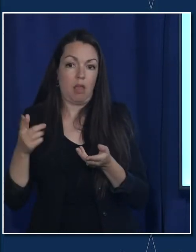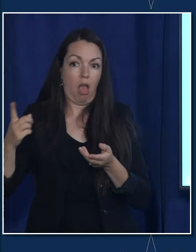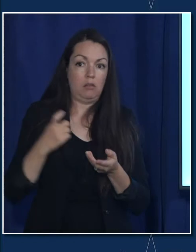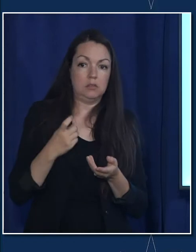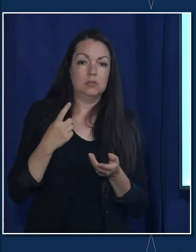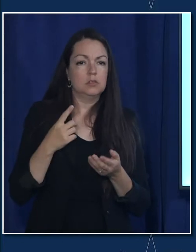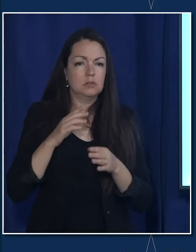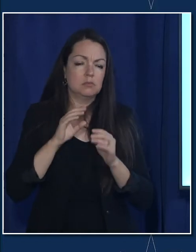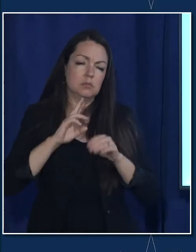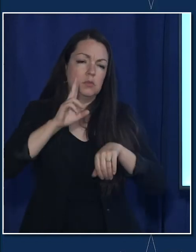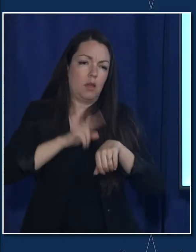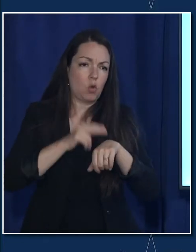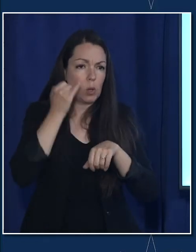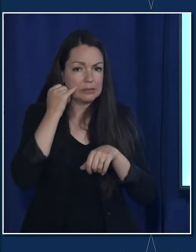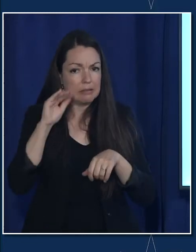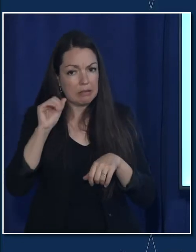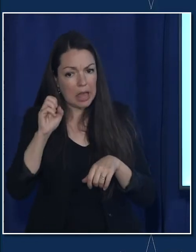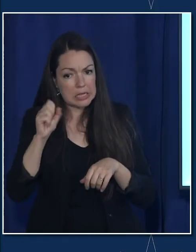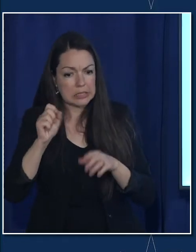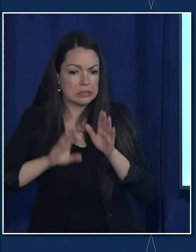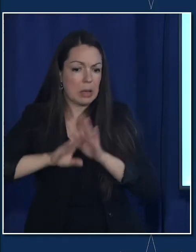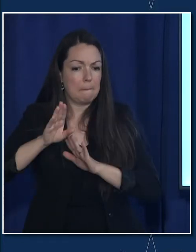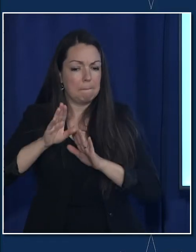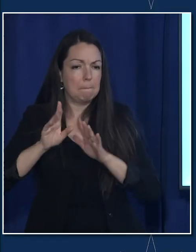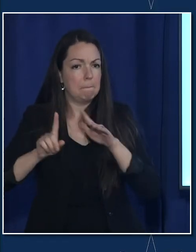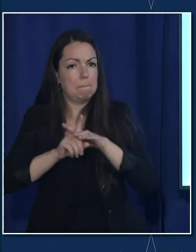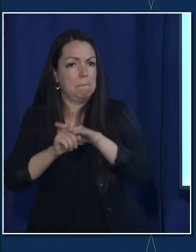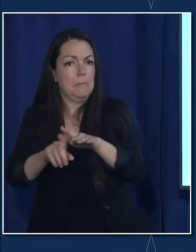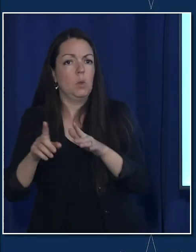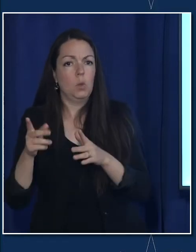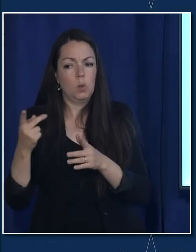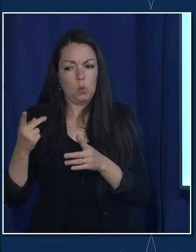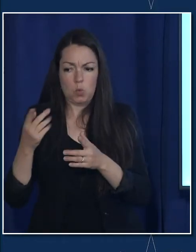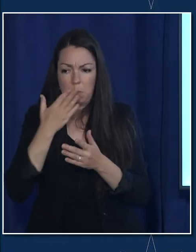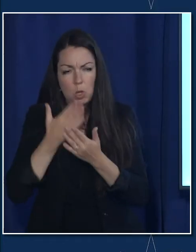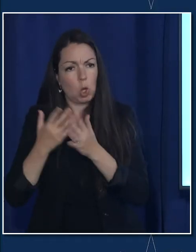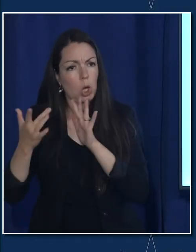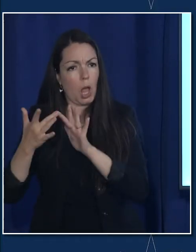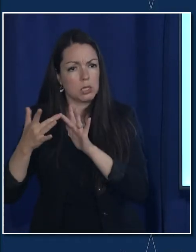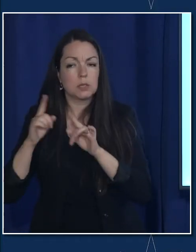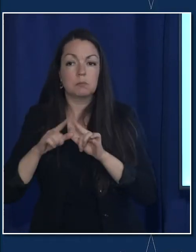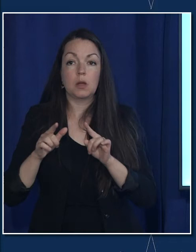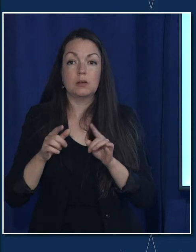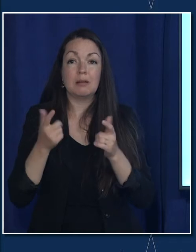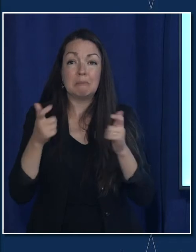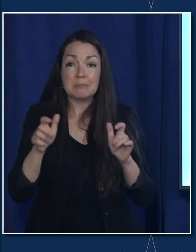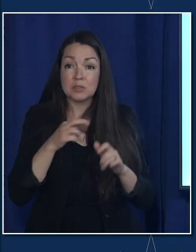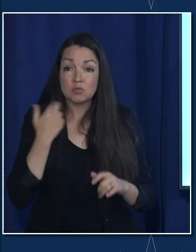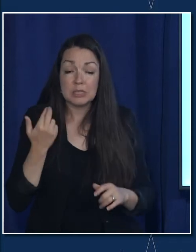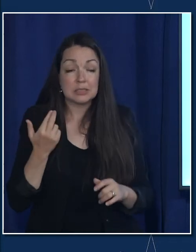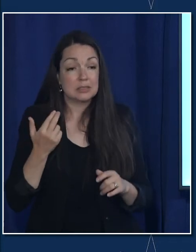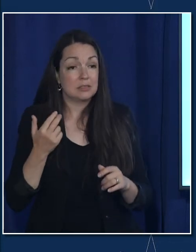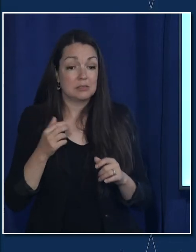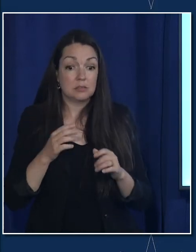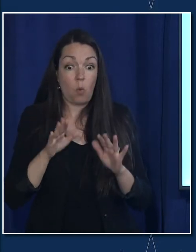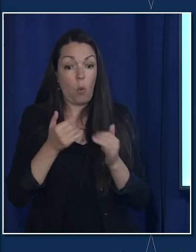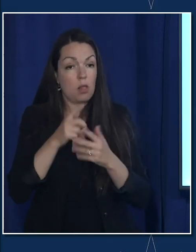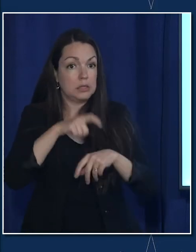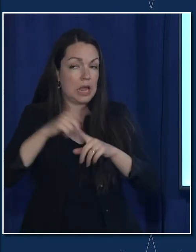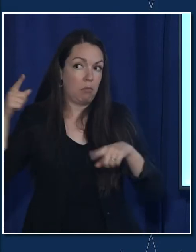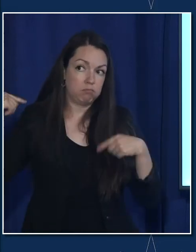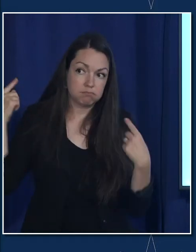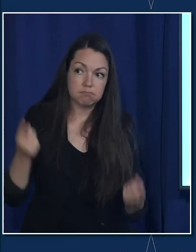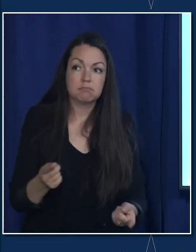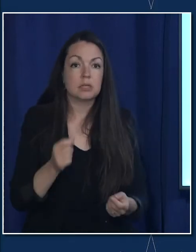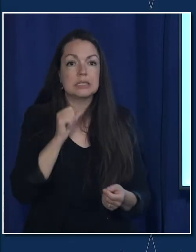close touch with them whenever there are cases, really working on what that is. But the biggest risk we have continued to see, like throughout this whole pandemic, has